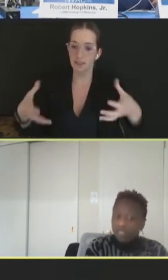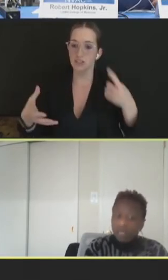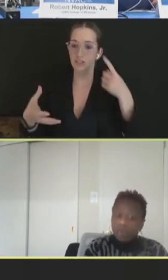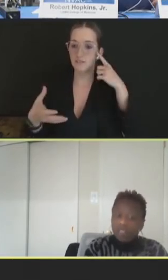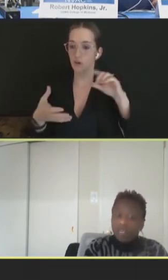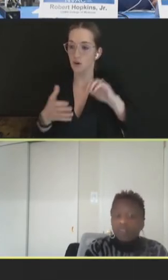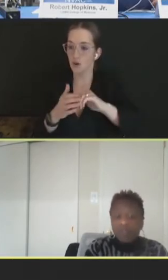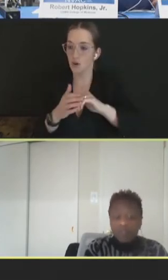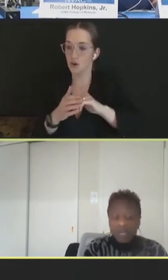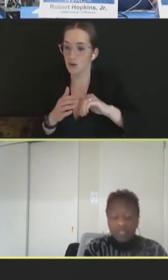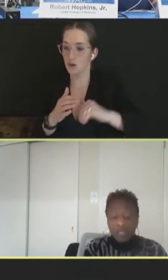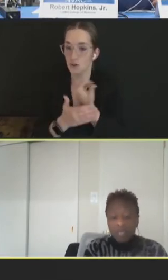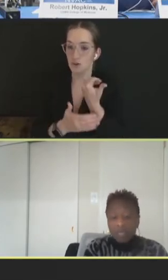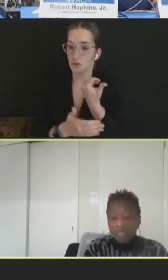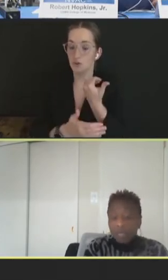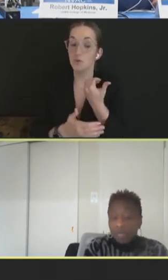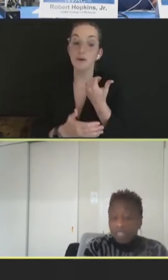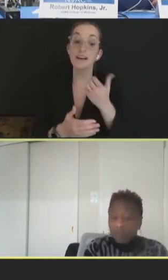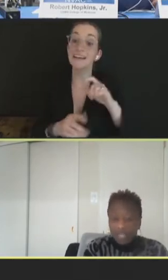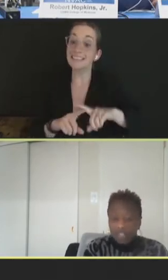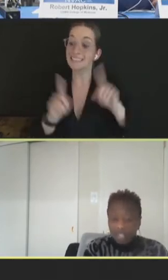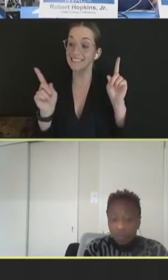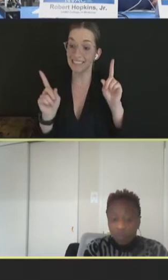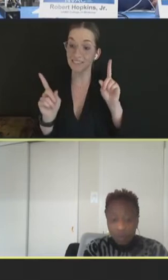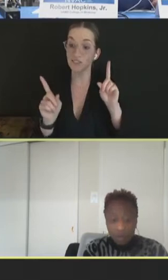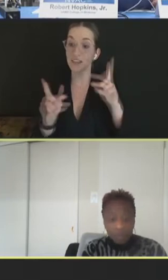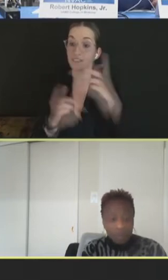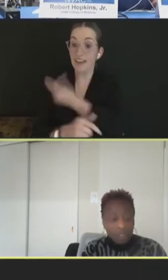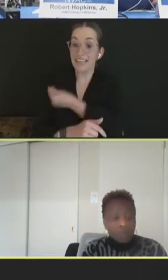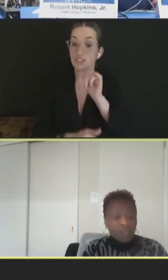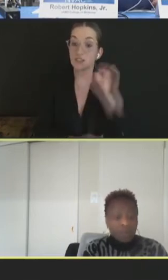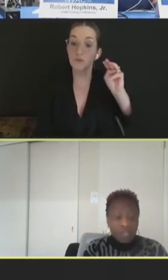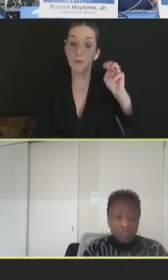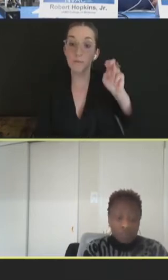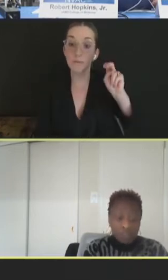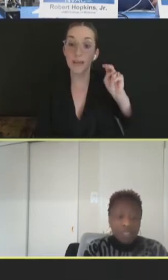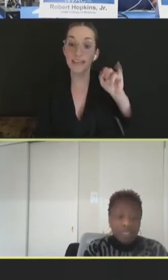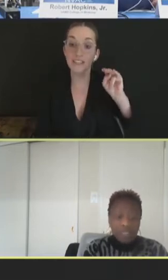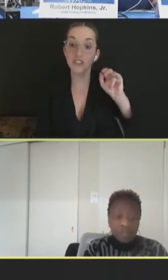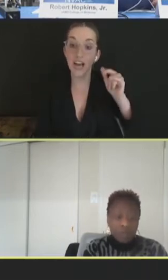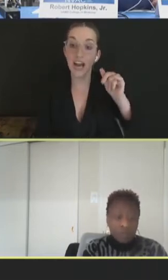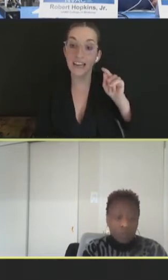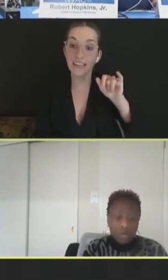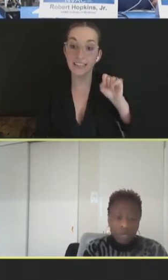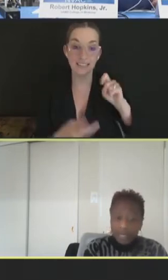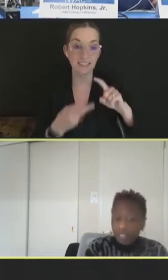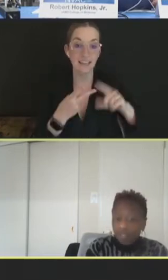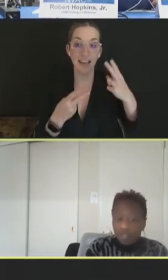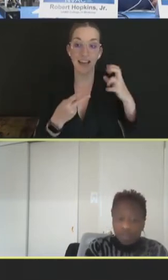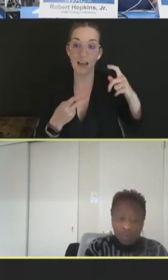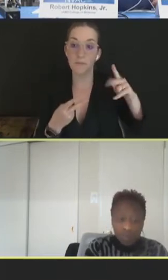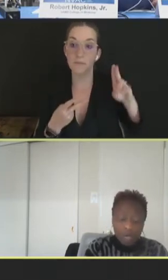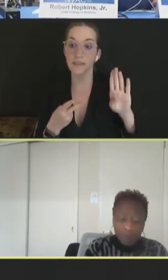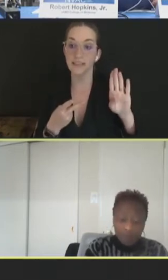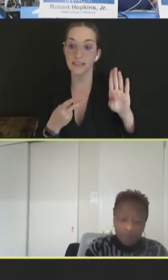well as the hepatitis B vaccine. The immunization program developed a resource and clinical